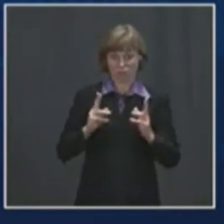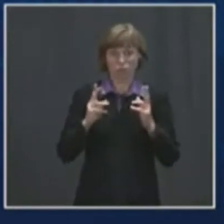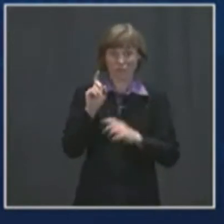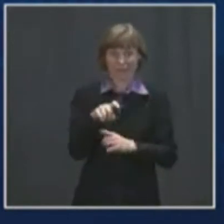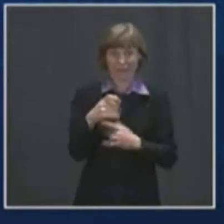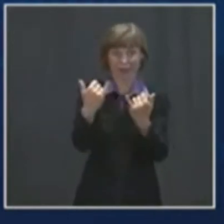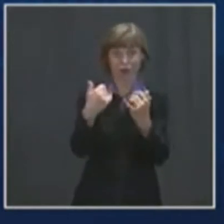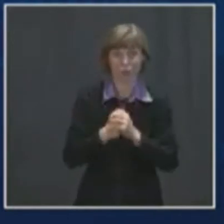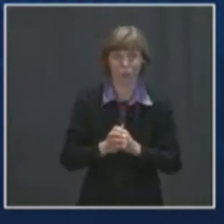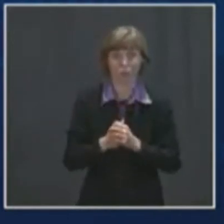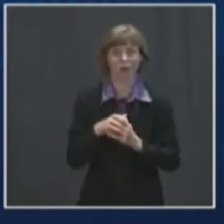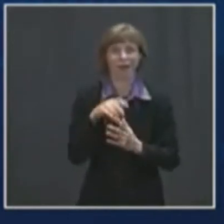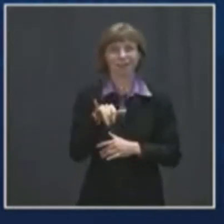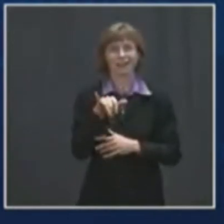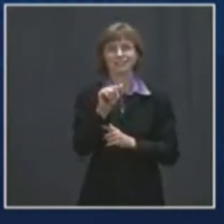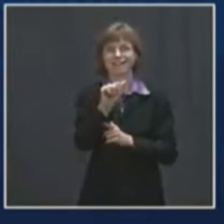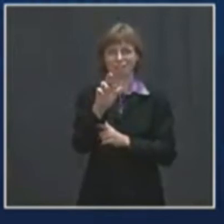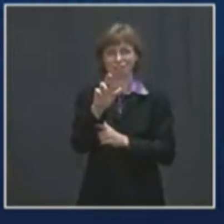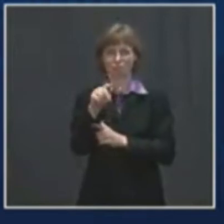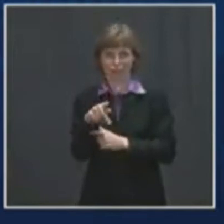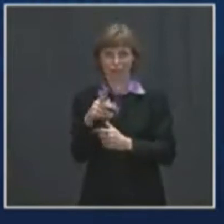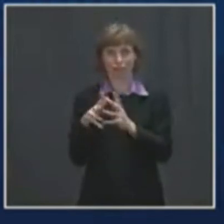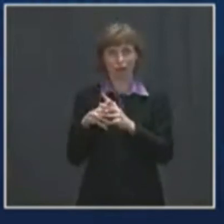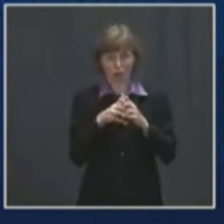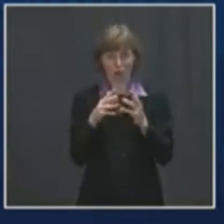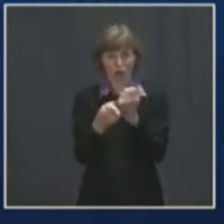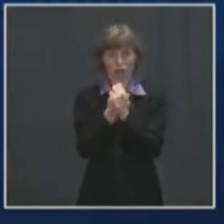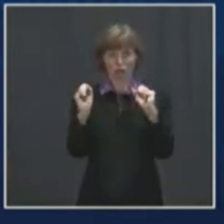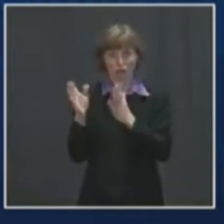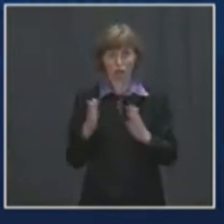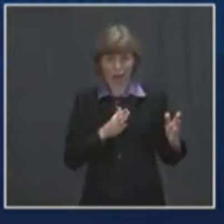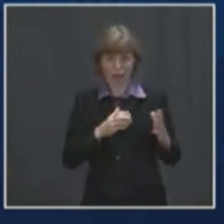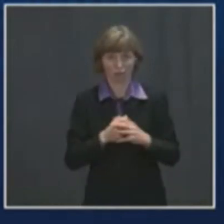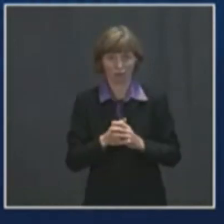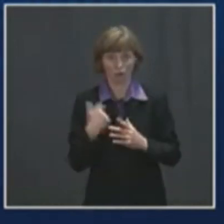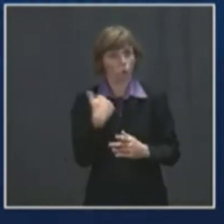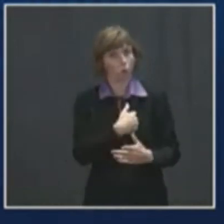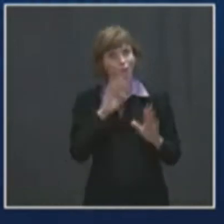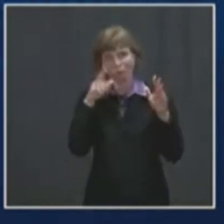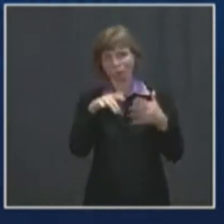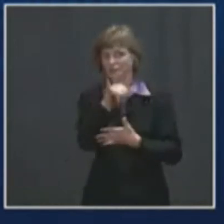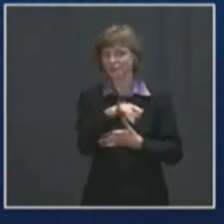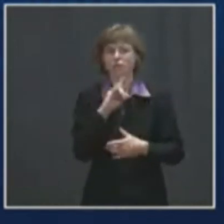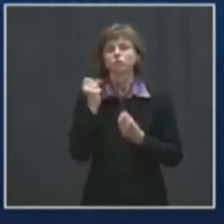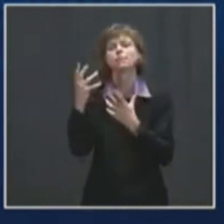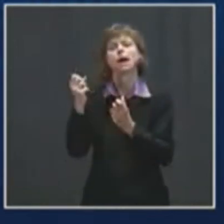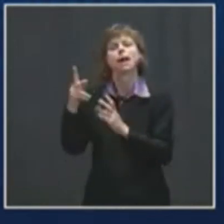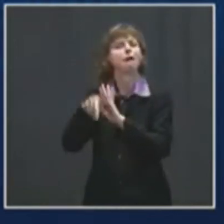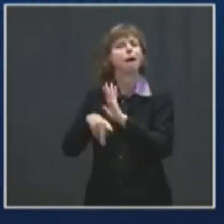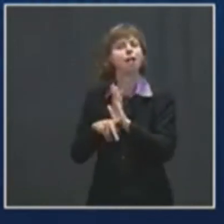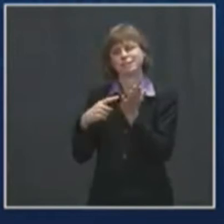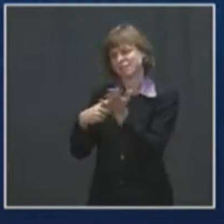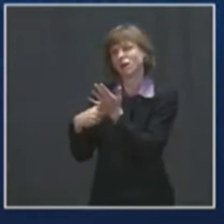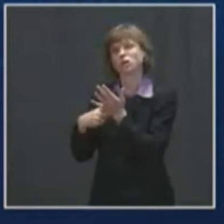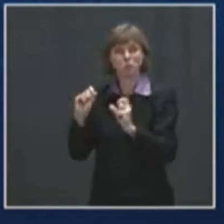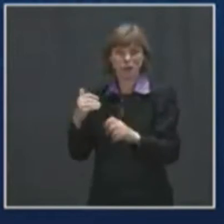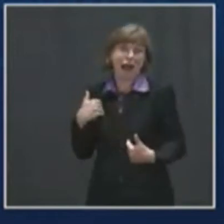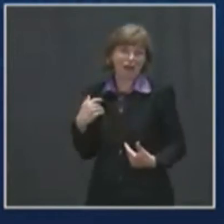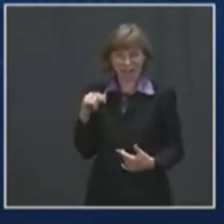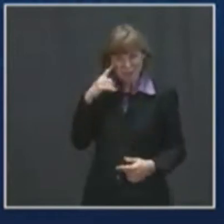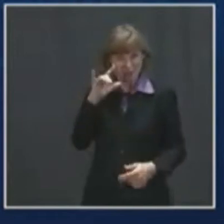American Rescue Plan. So that's what we want to focus on. There are all kinds of interesting policy discussions we could and should have, and I think that's one of them.